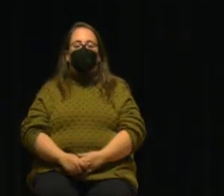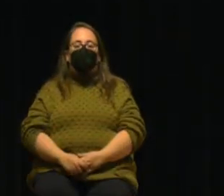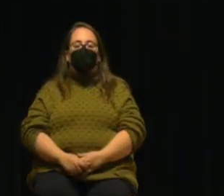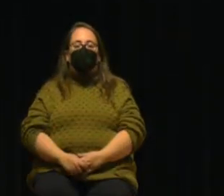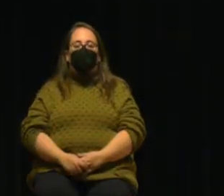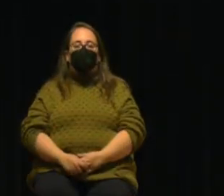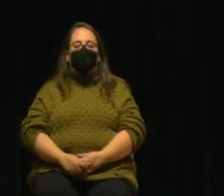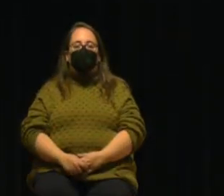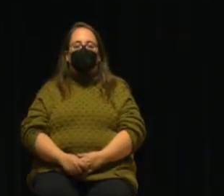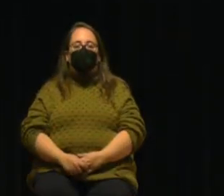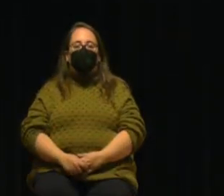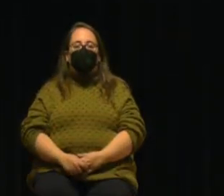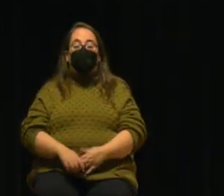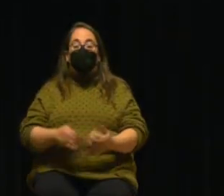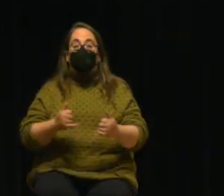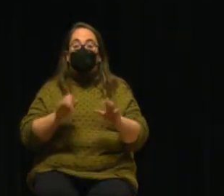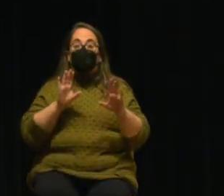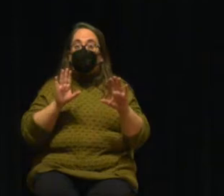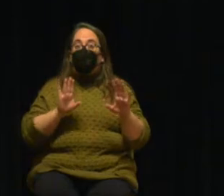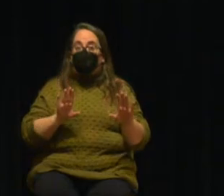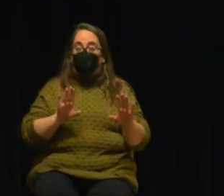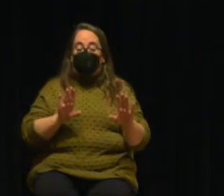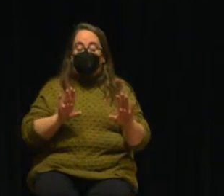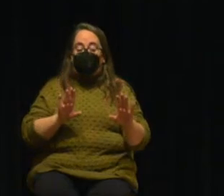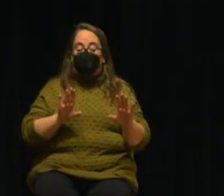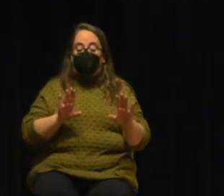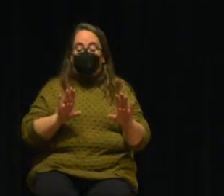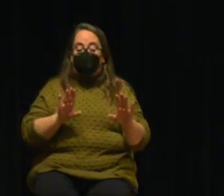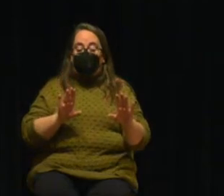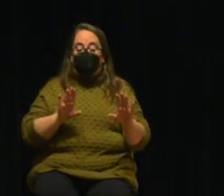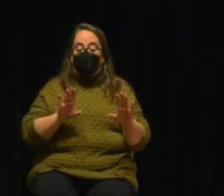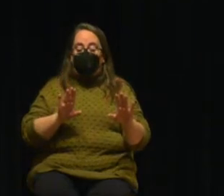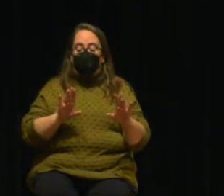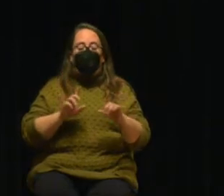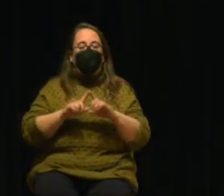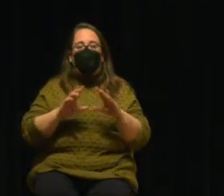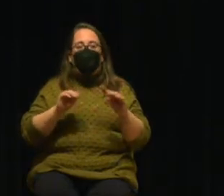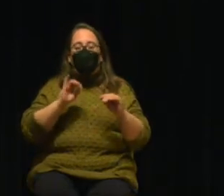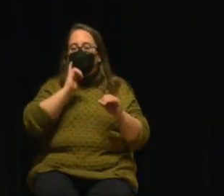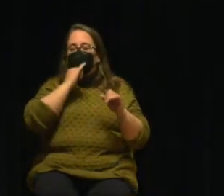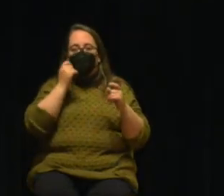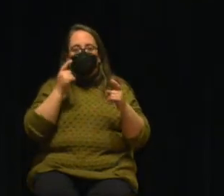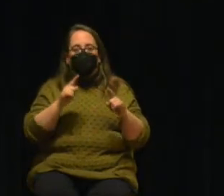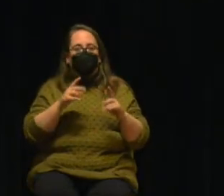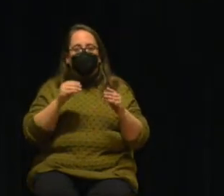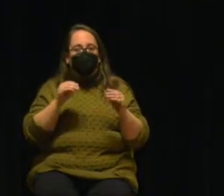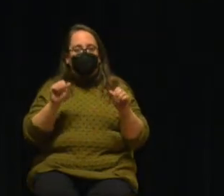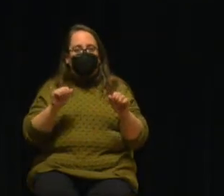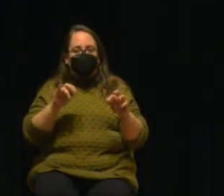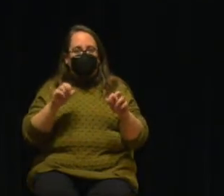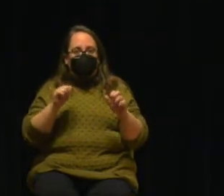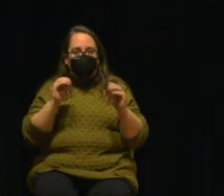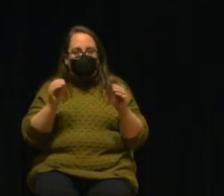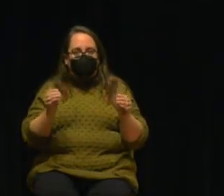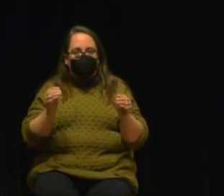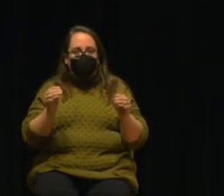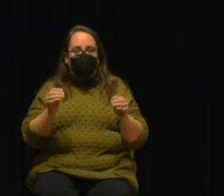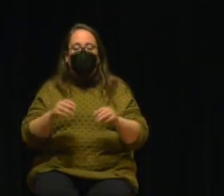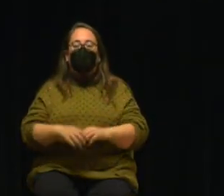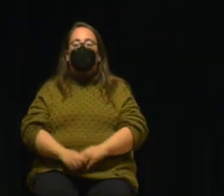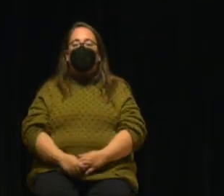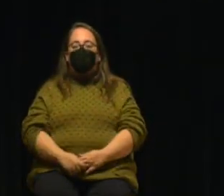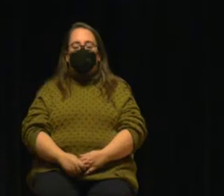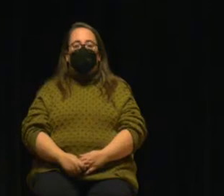As remarkable as it was, though, it was no accident. It was no miracle. It